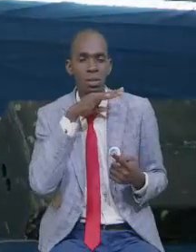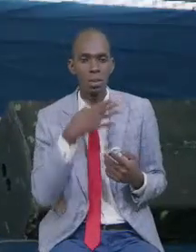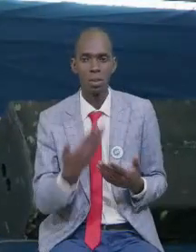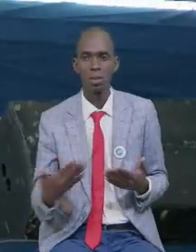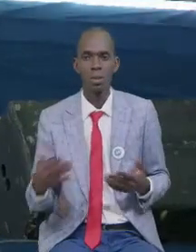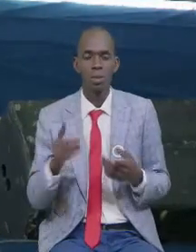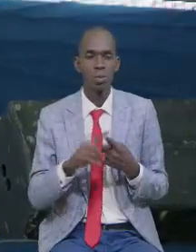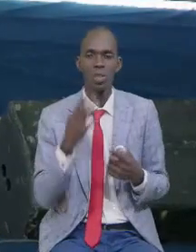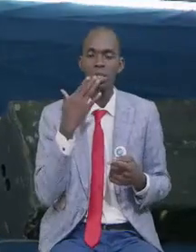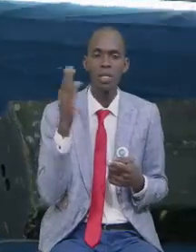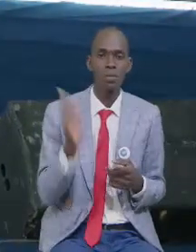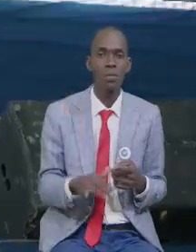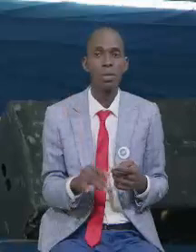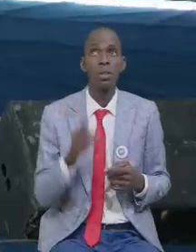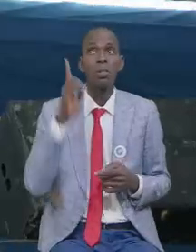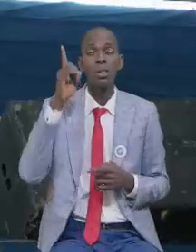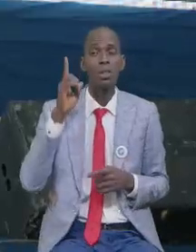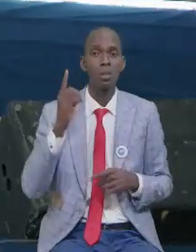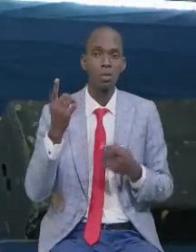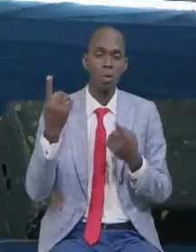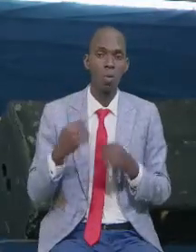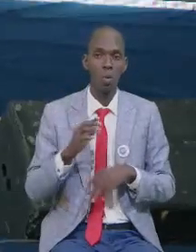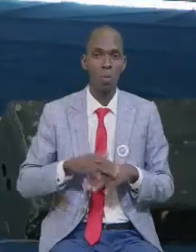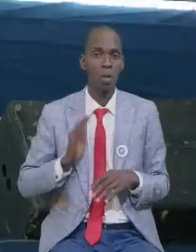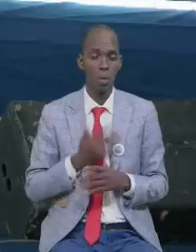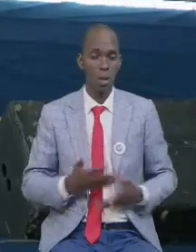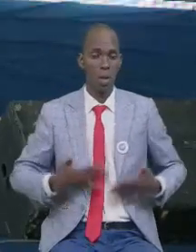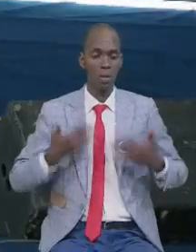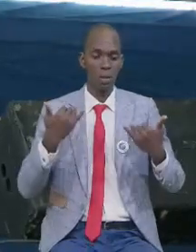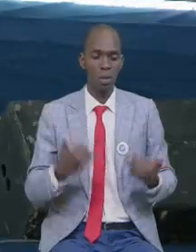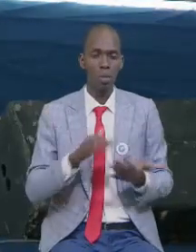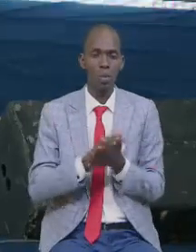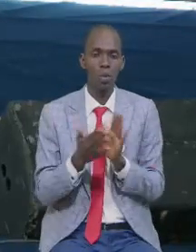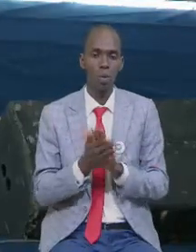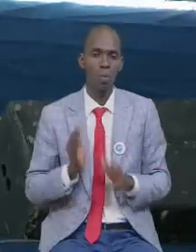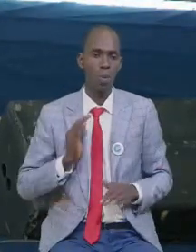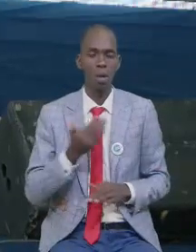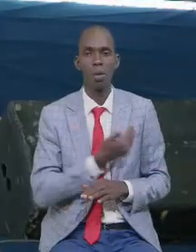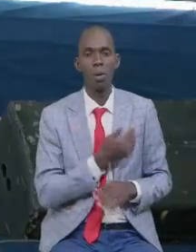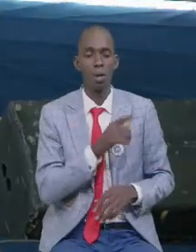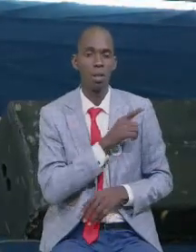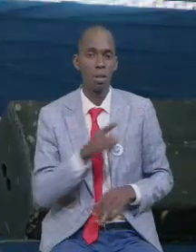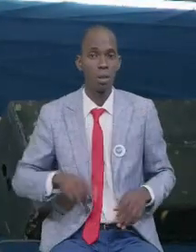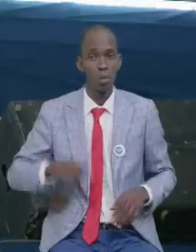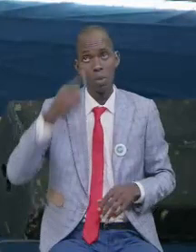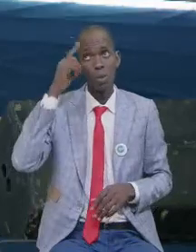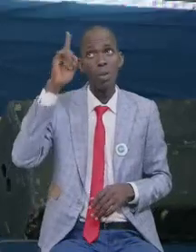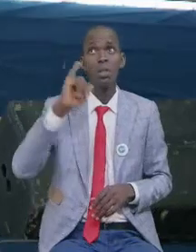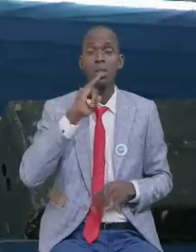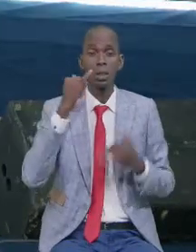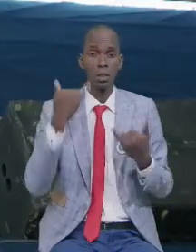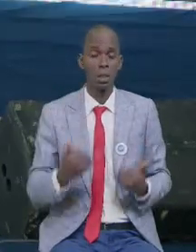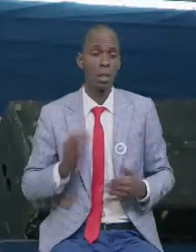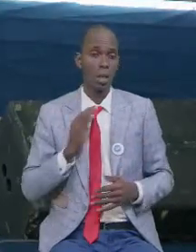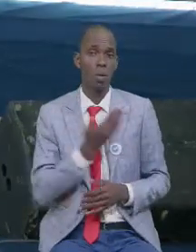evil. It comes upon our lives. It becomes our Lord. And because he is our Lord now, he is